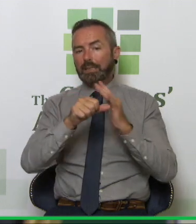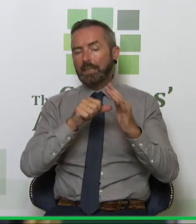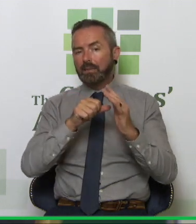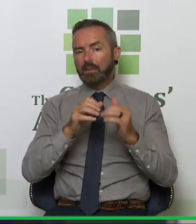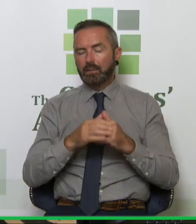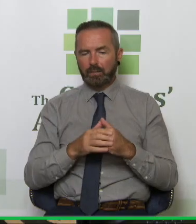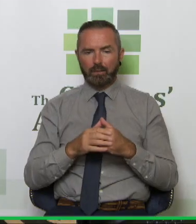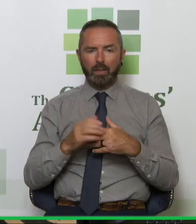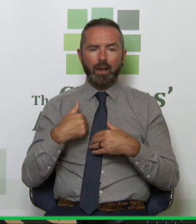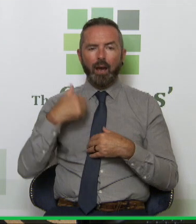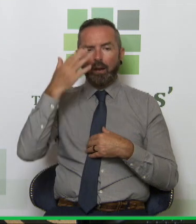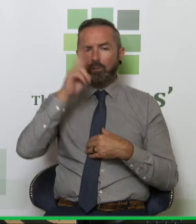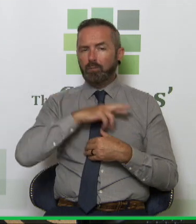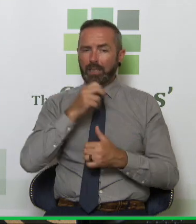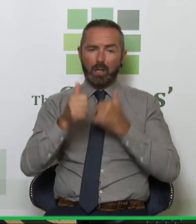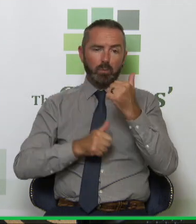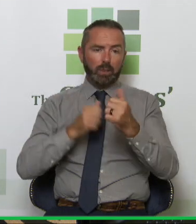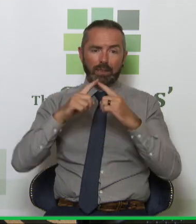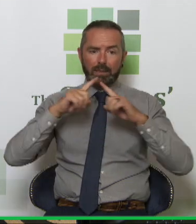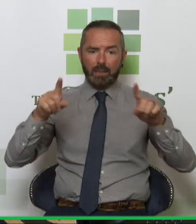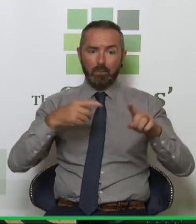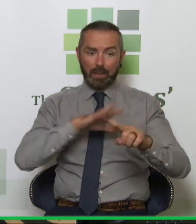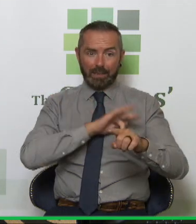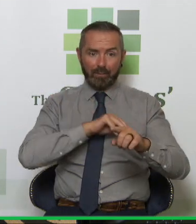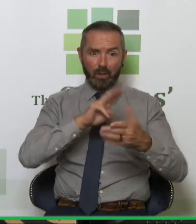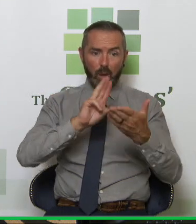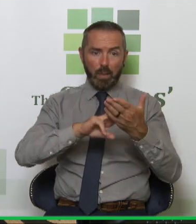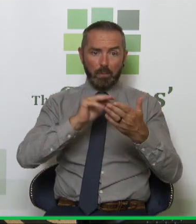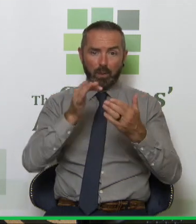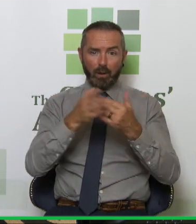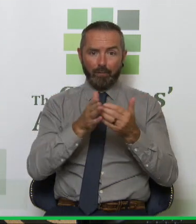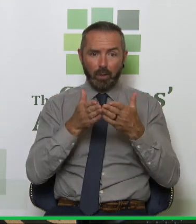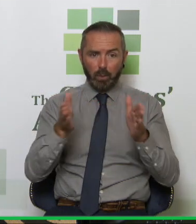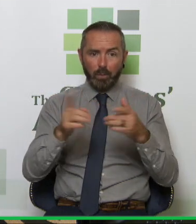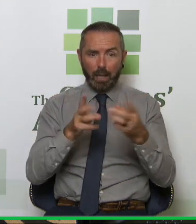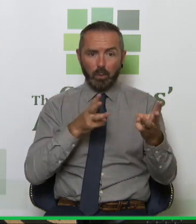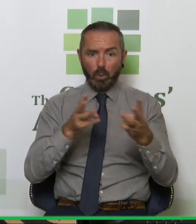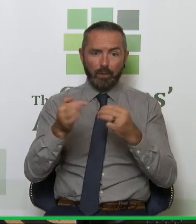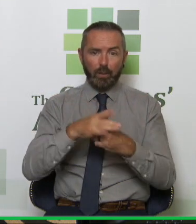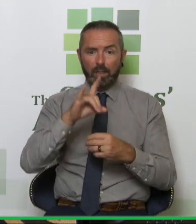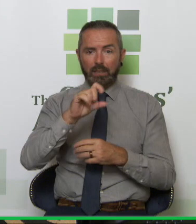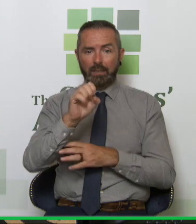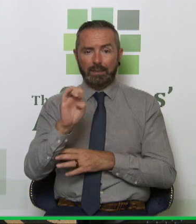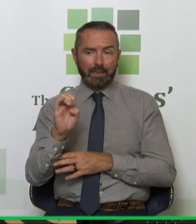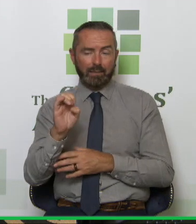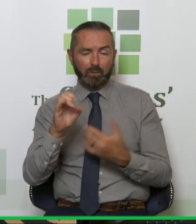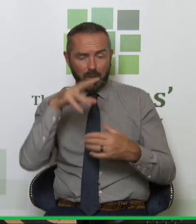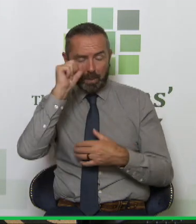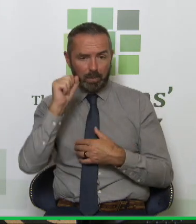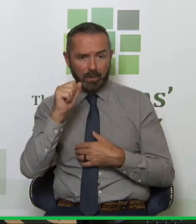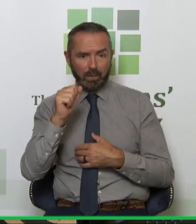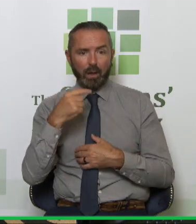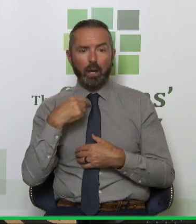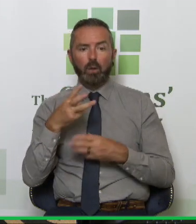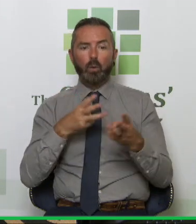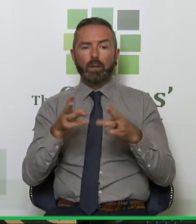really appreciate that statement, you know, as a member of the public myself, as well as working for the HSE. I work in the HSE